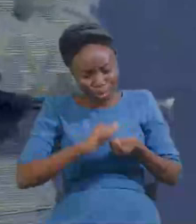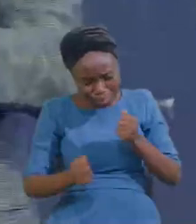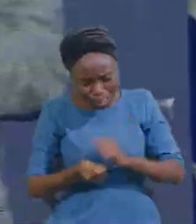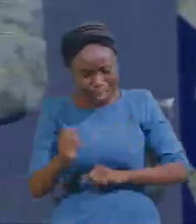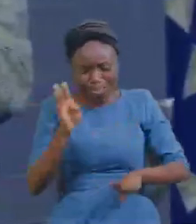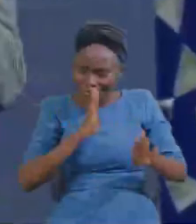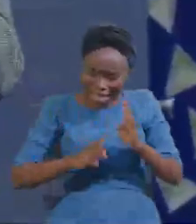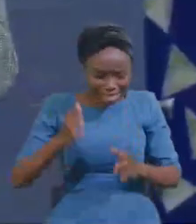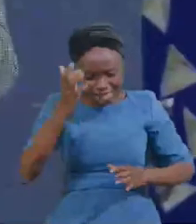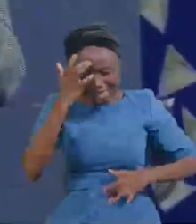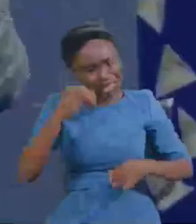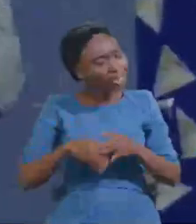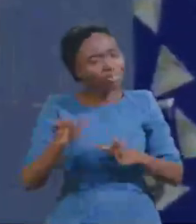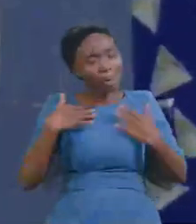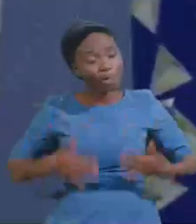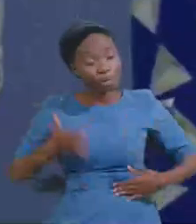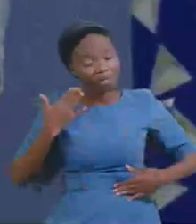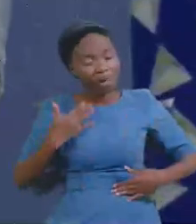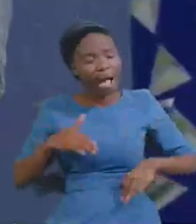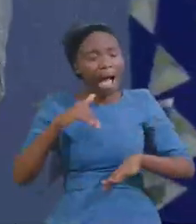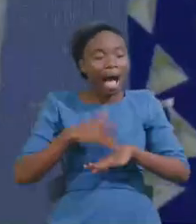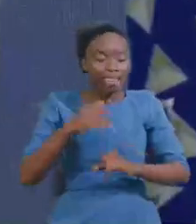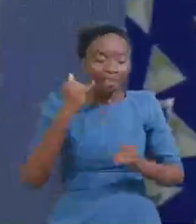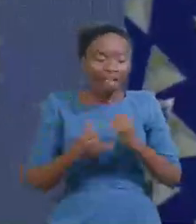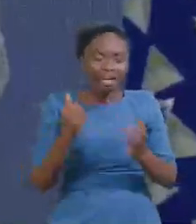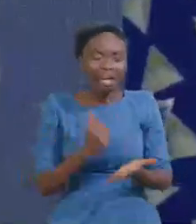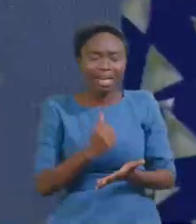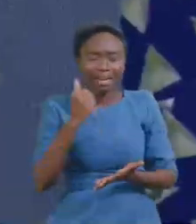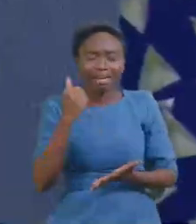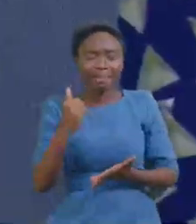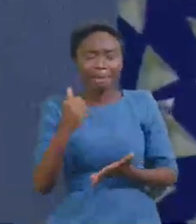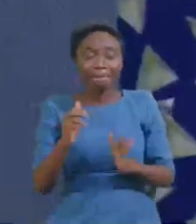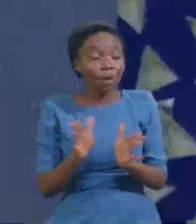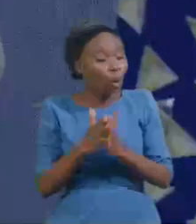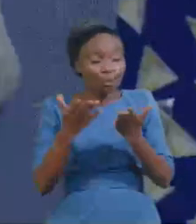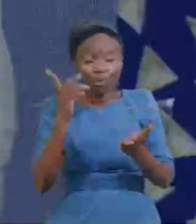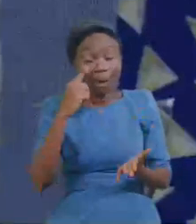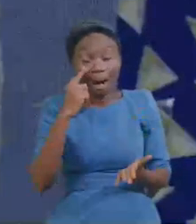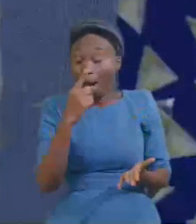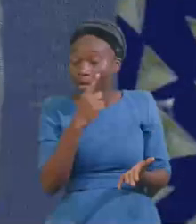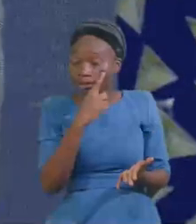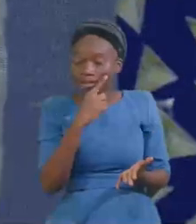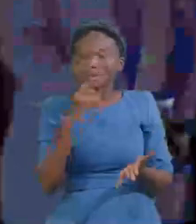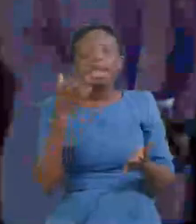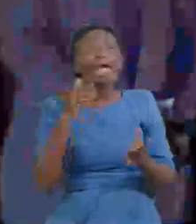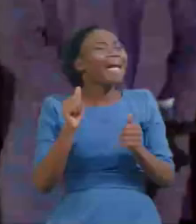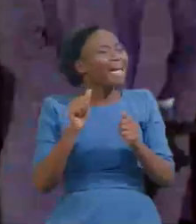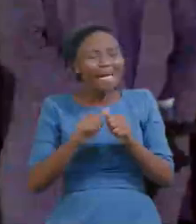sickness in your body before, at the final amen, open your eyes, everything is